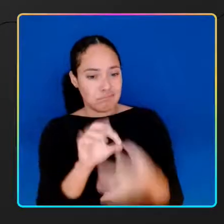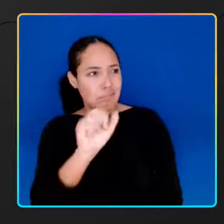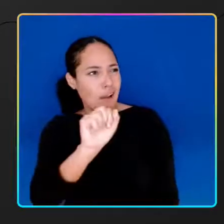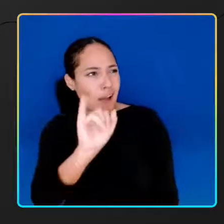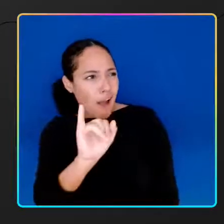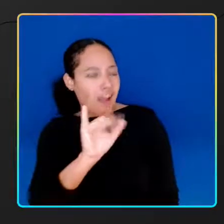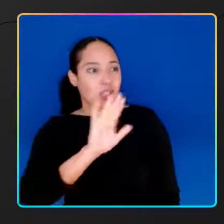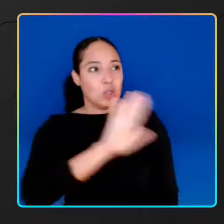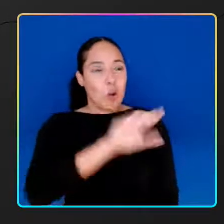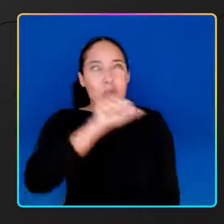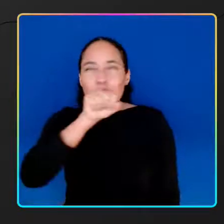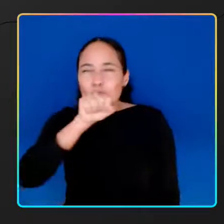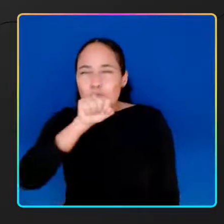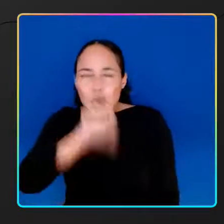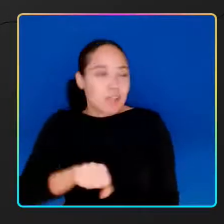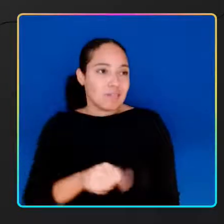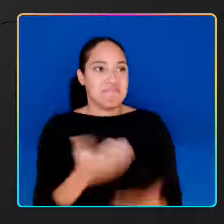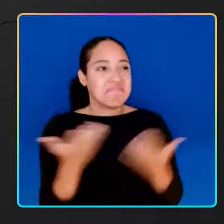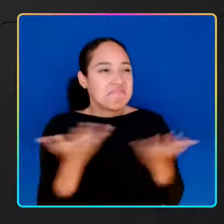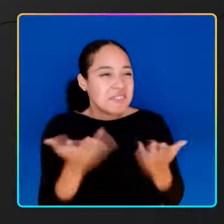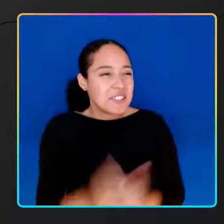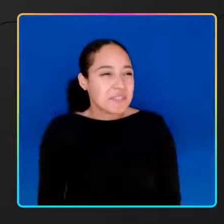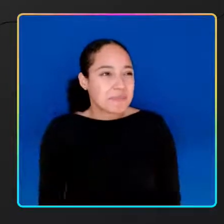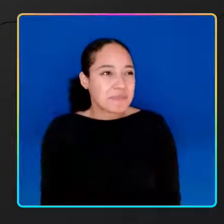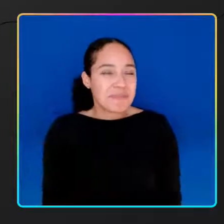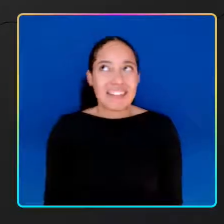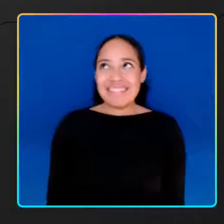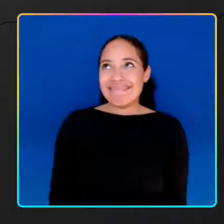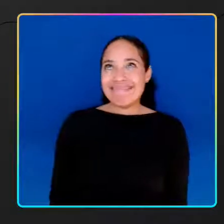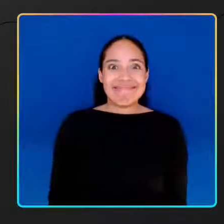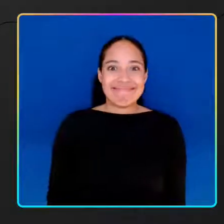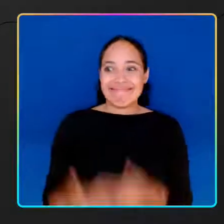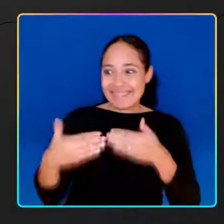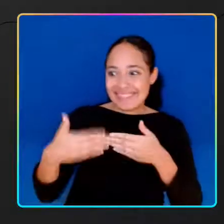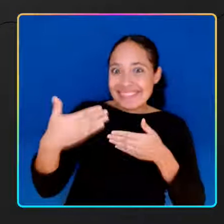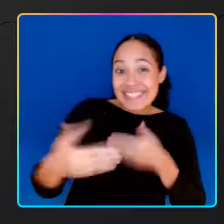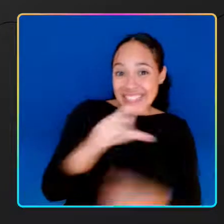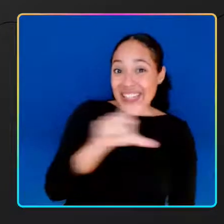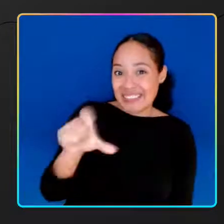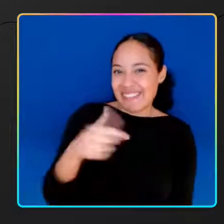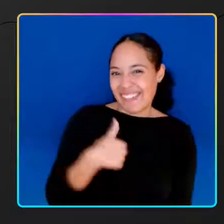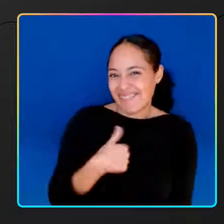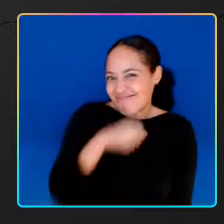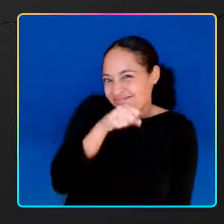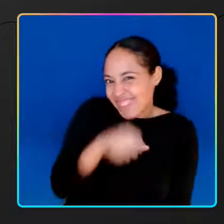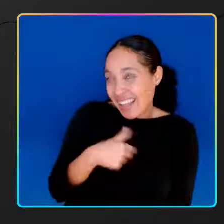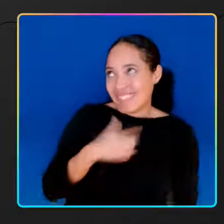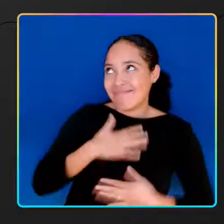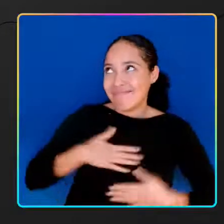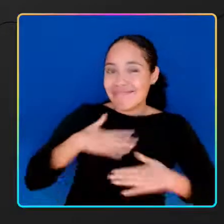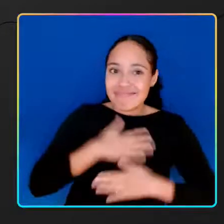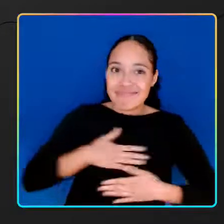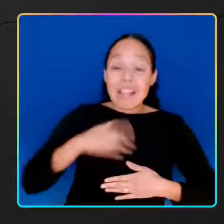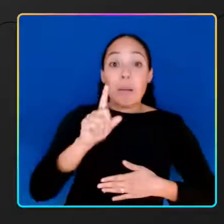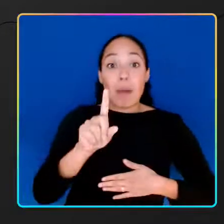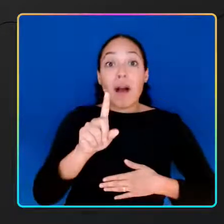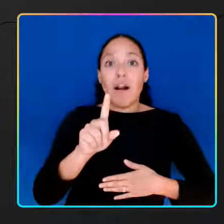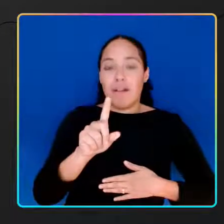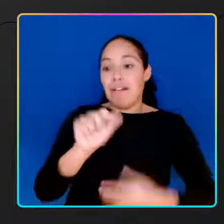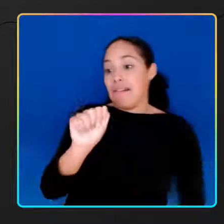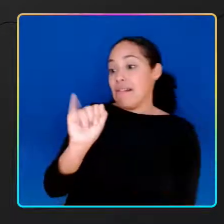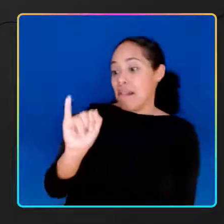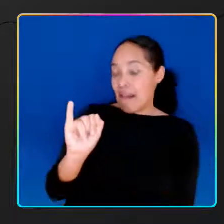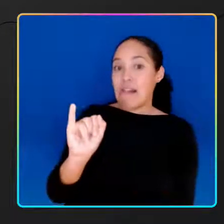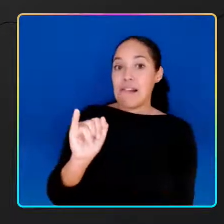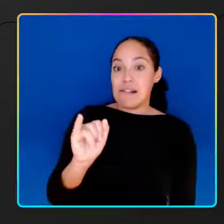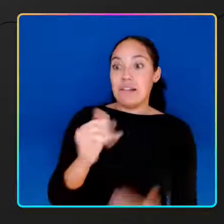Yeah, next week one. So definitely enjoy that, and also I enjoy AI Summit,